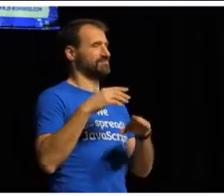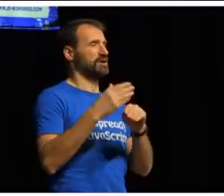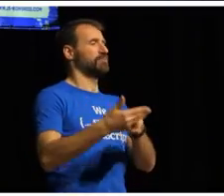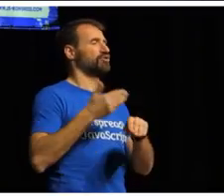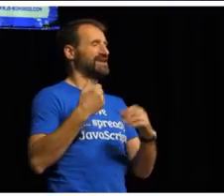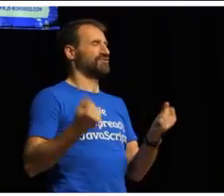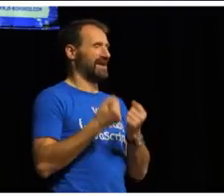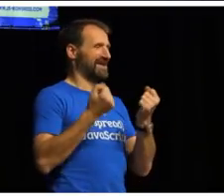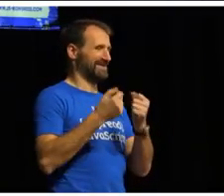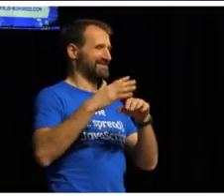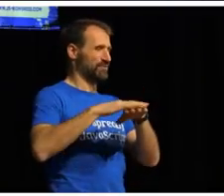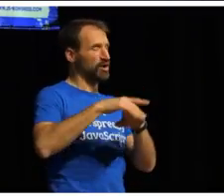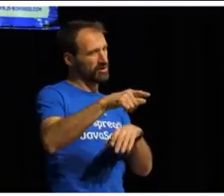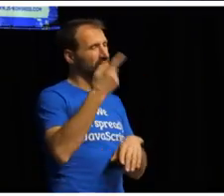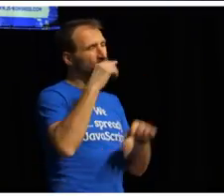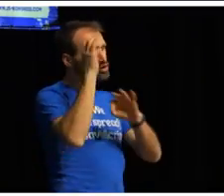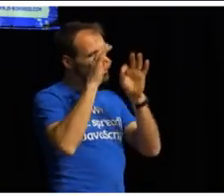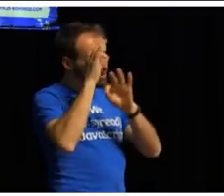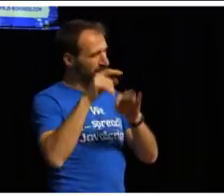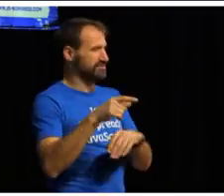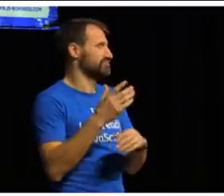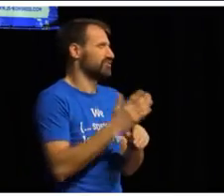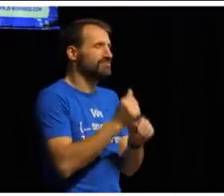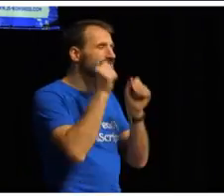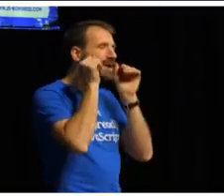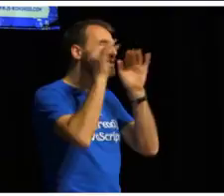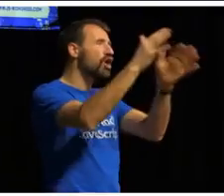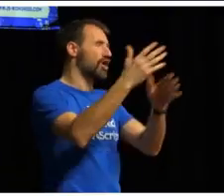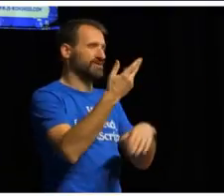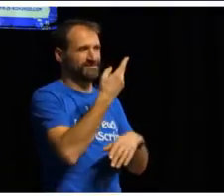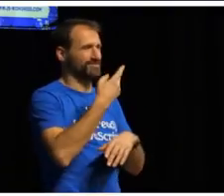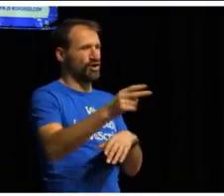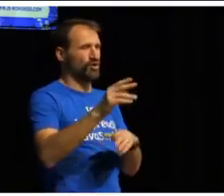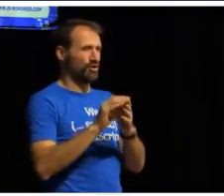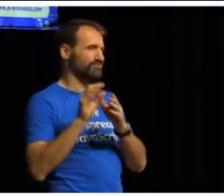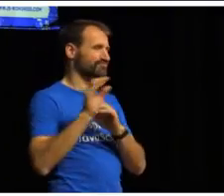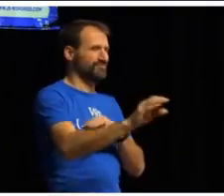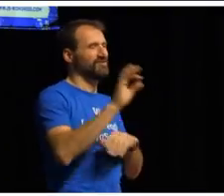of dollars training this network. And it gives it to us for free, which is a nice thing. So I use it.